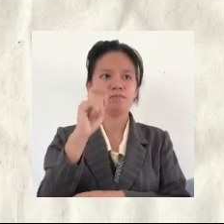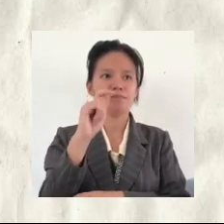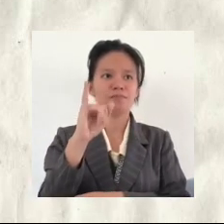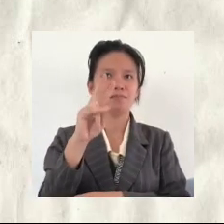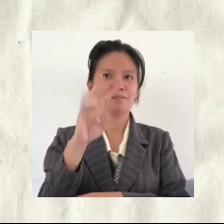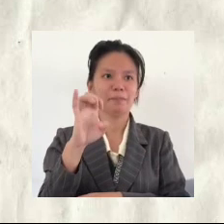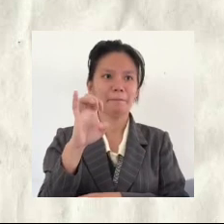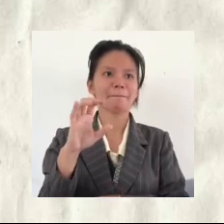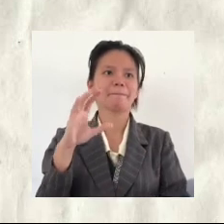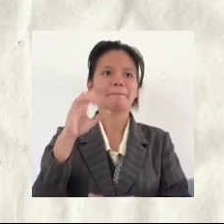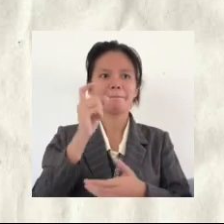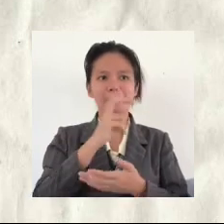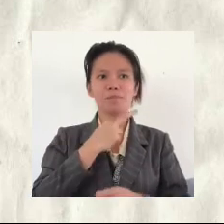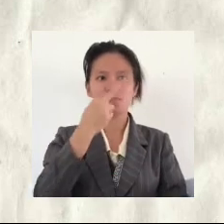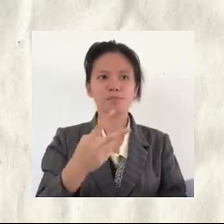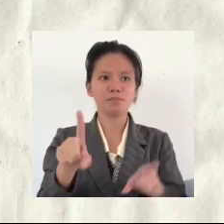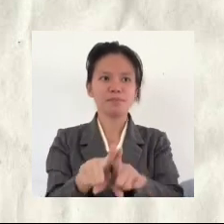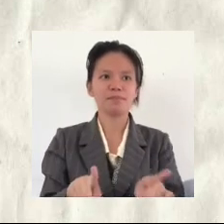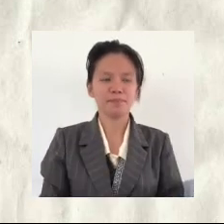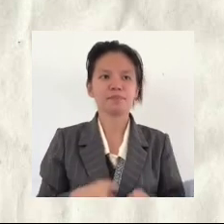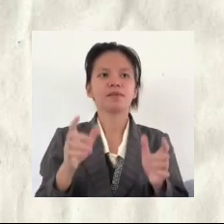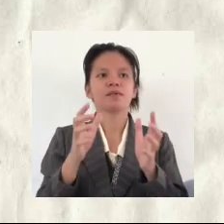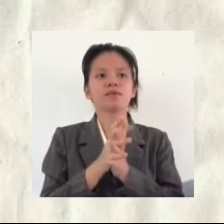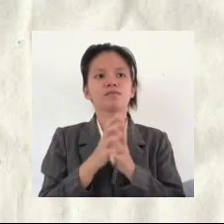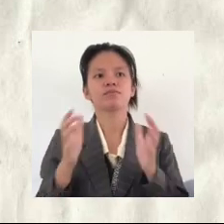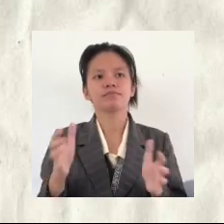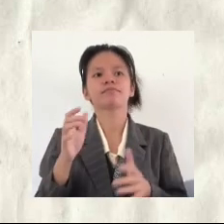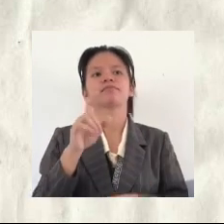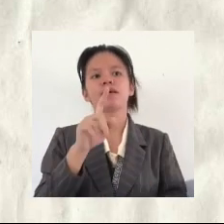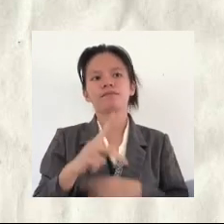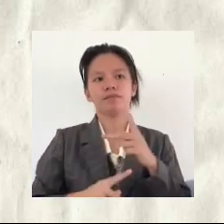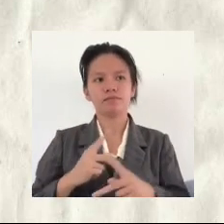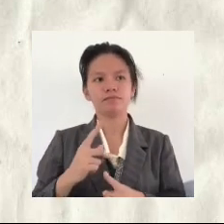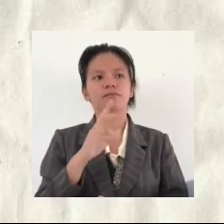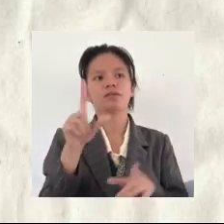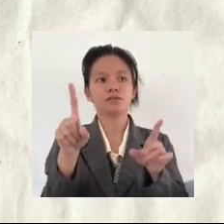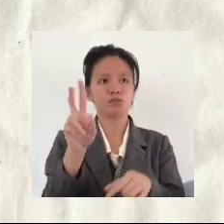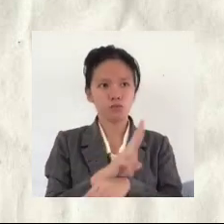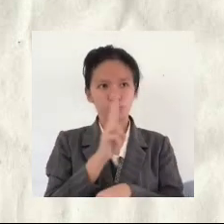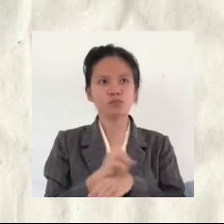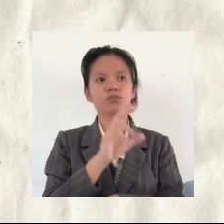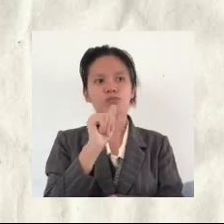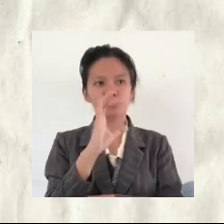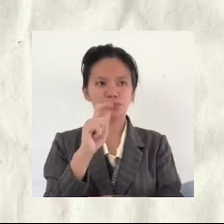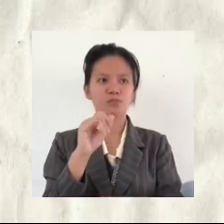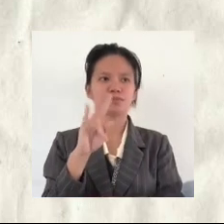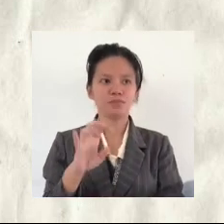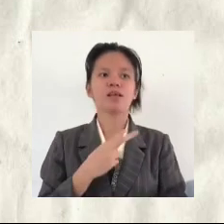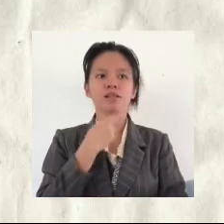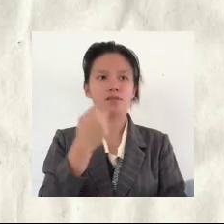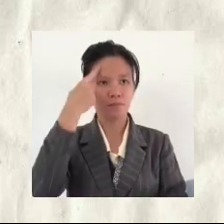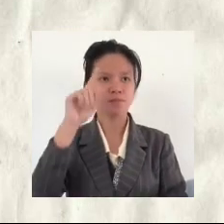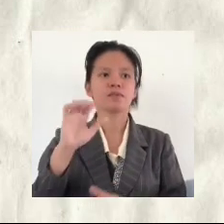tables or figure are complementary. Ensure your text aligns with the data in tables or figures